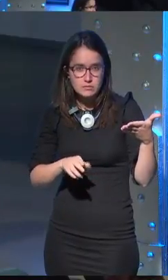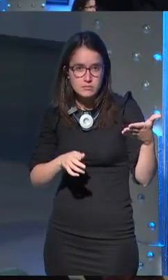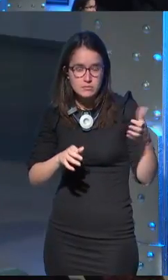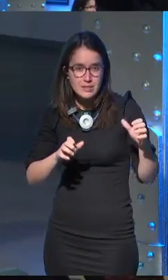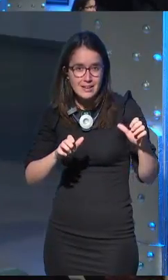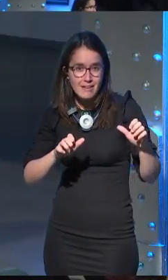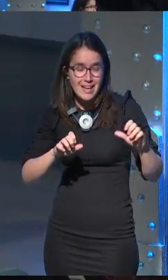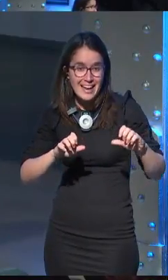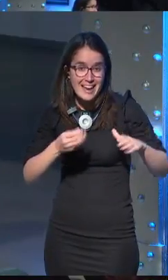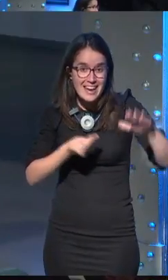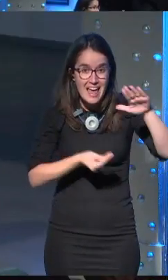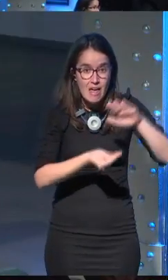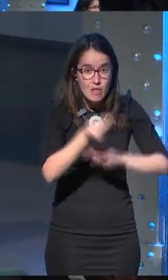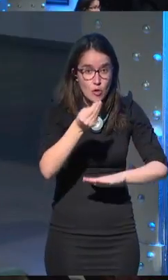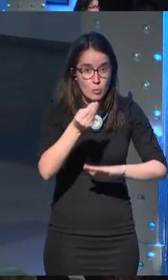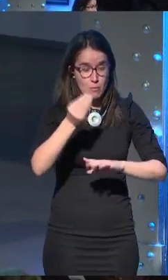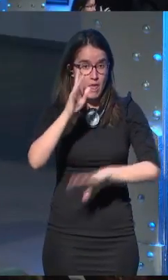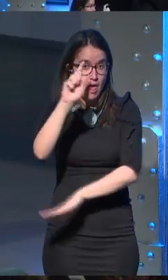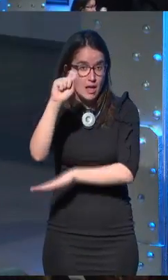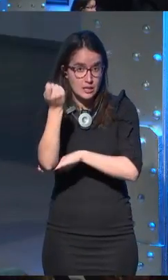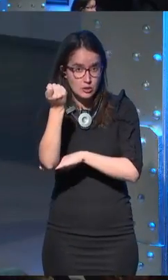The reading the right stuff